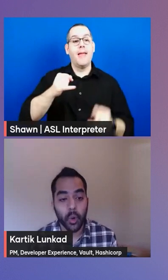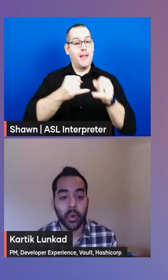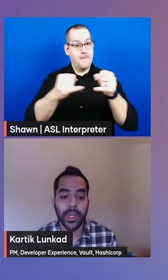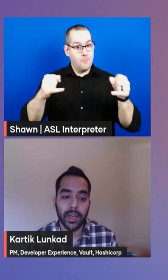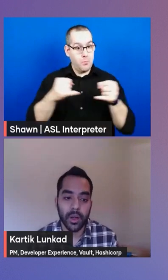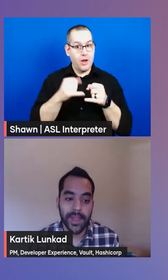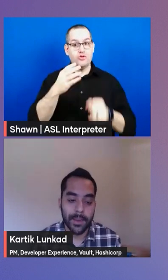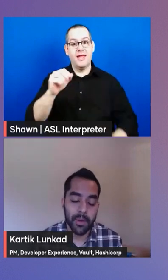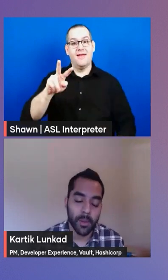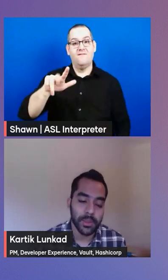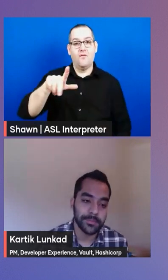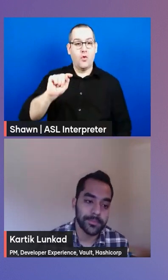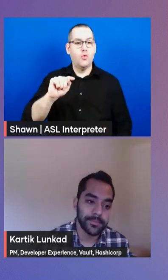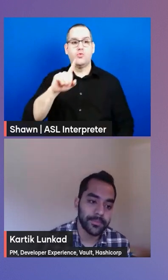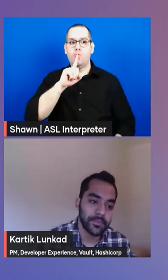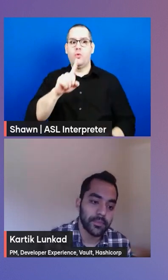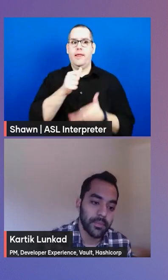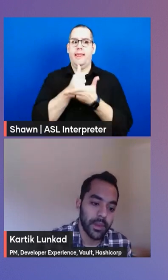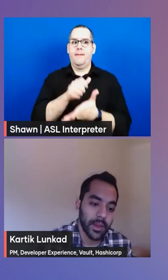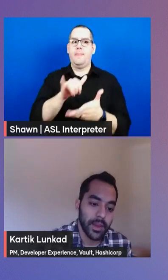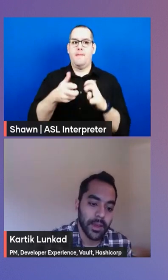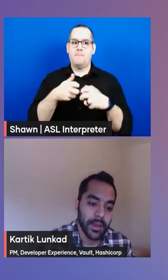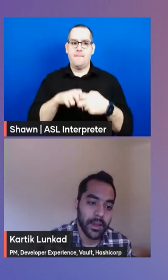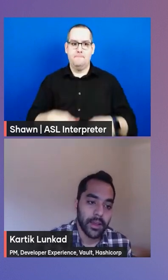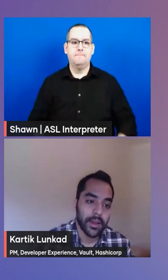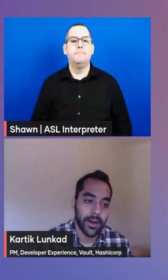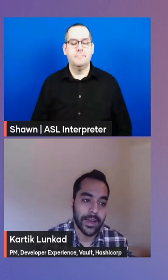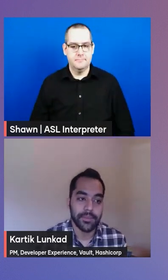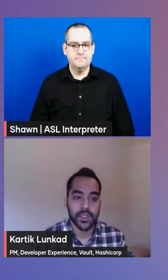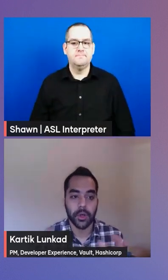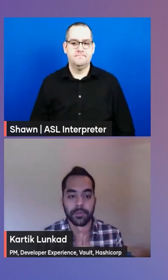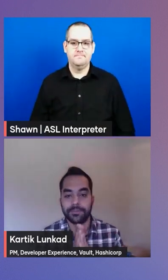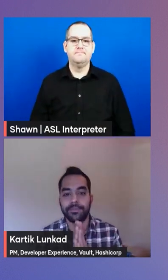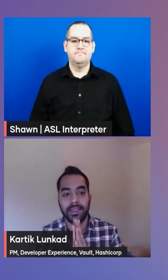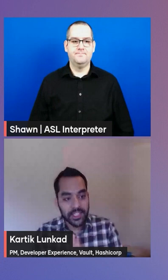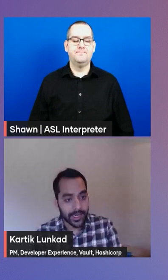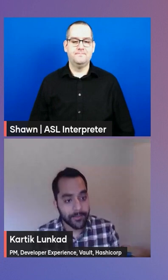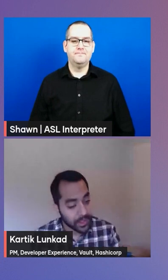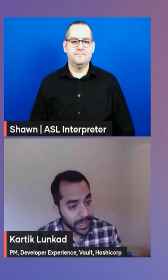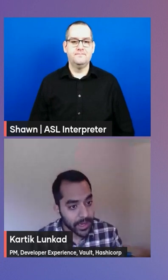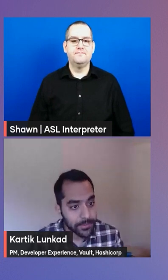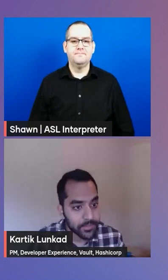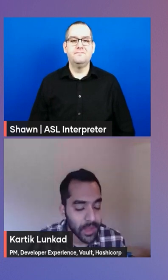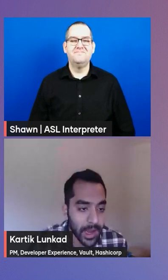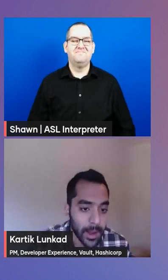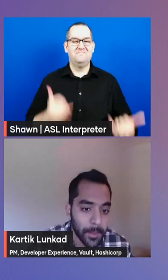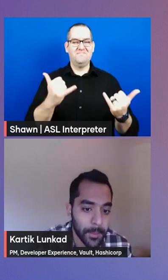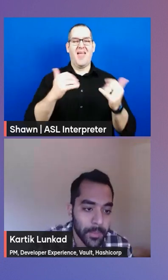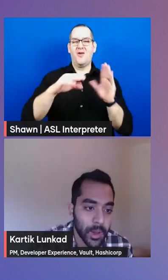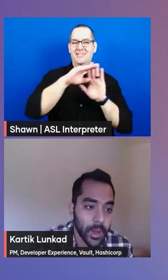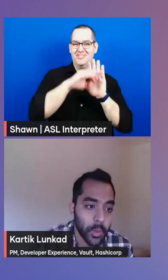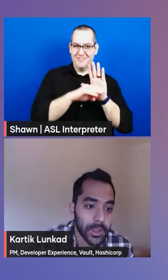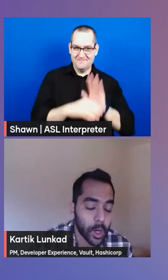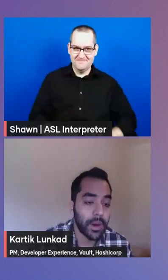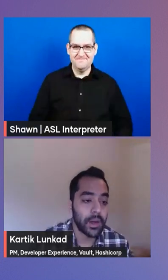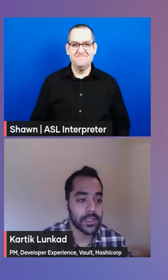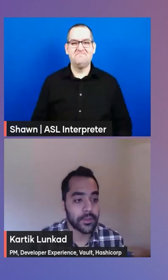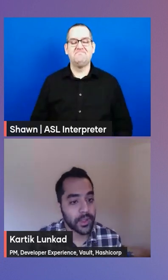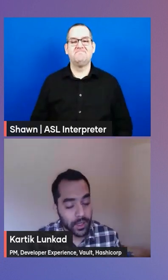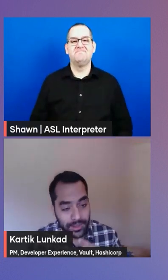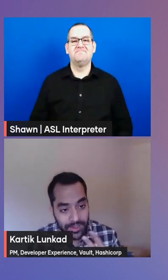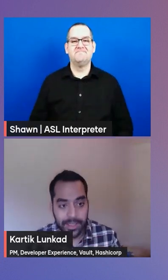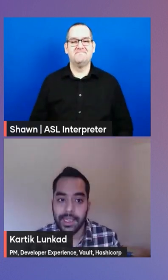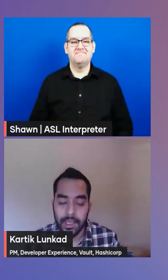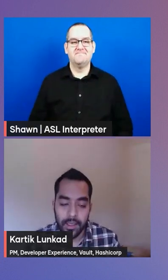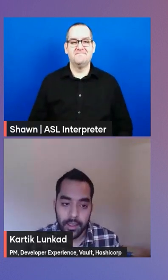kind of hone in on that problem. All right, so the agenda for today. We'll talk about sort